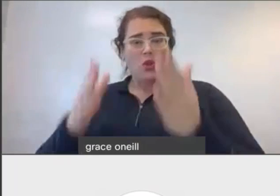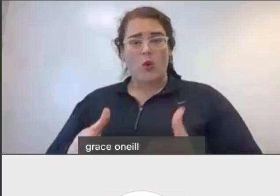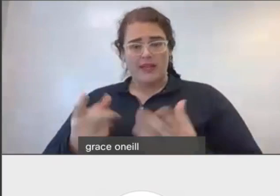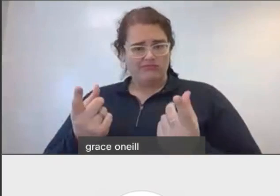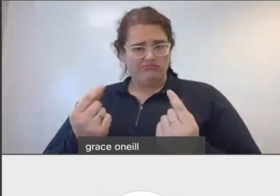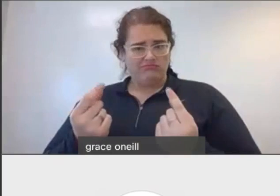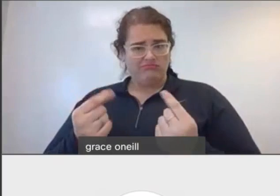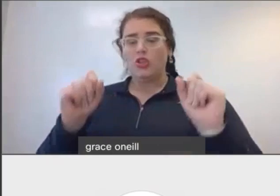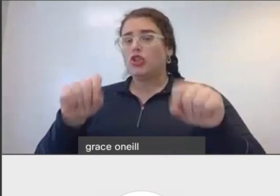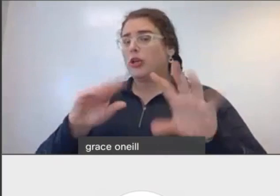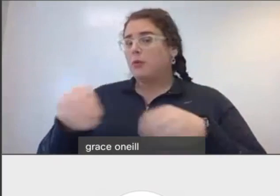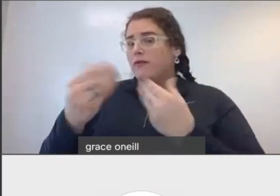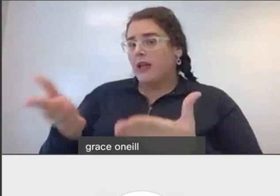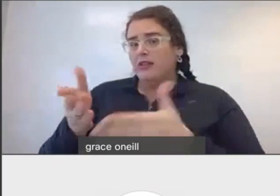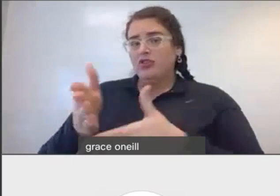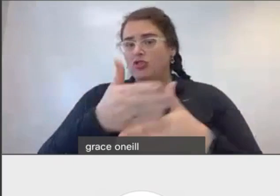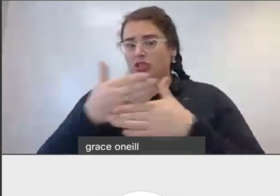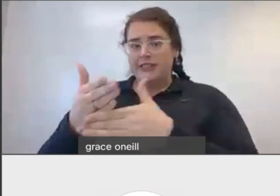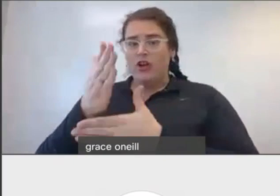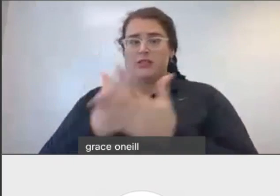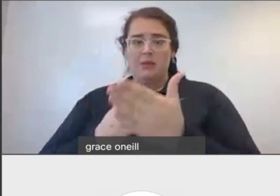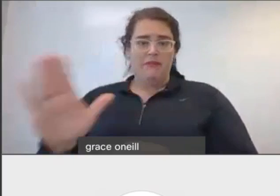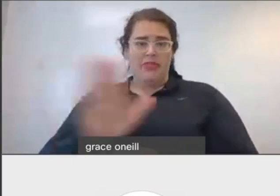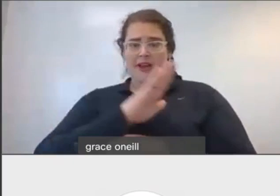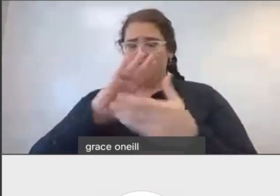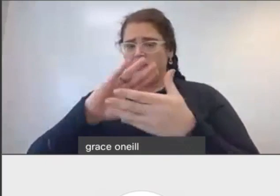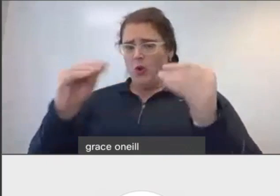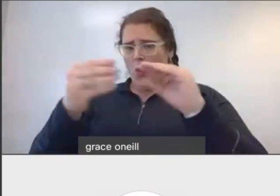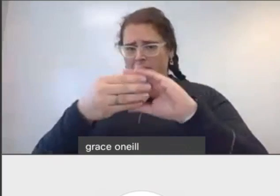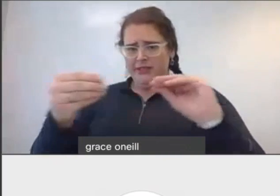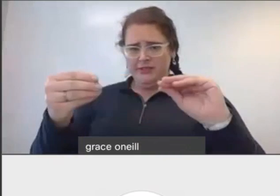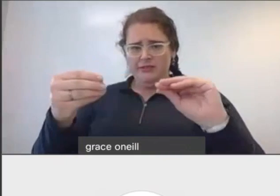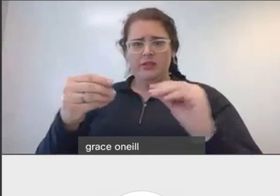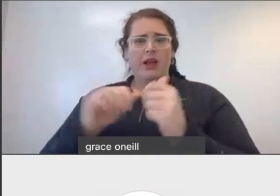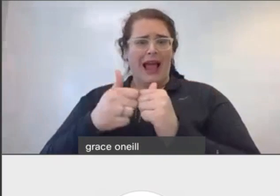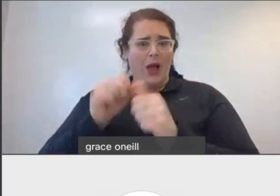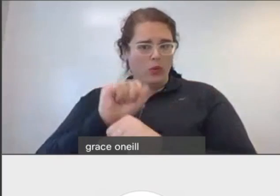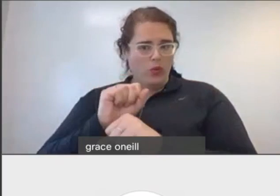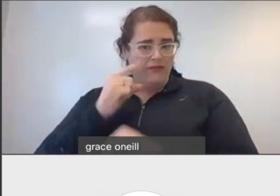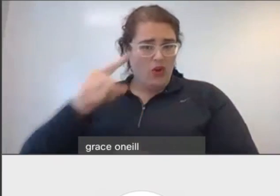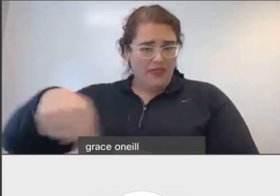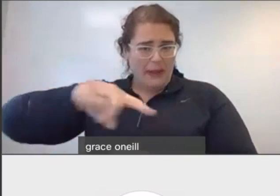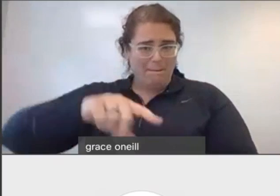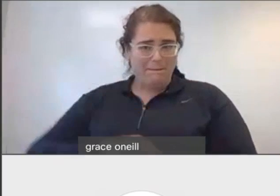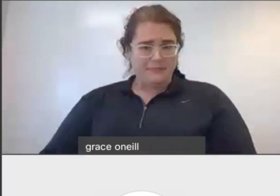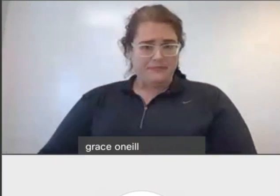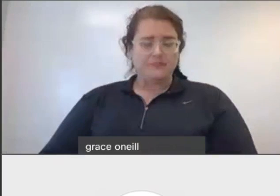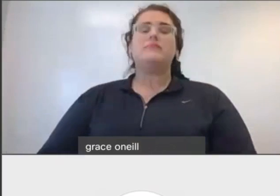is working for them? So I'll ask, and this is actually a good opportunity to also present